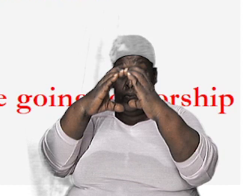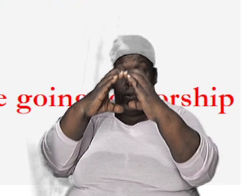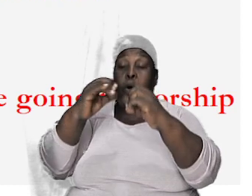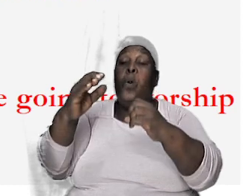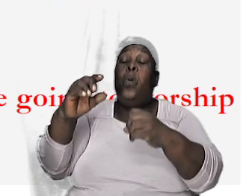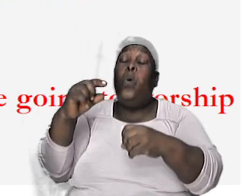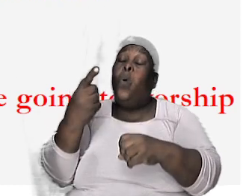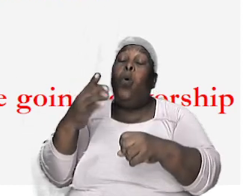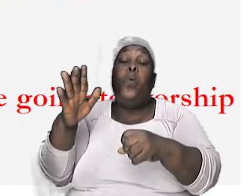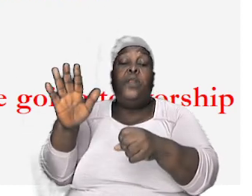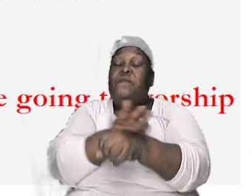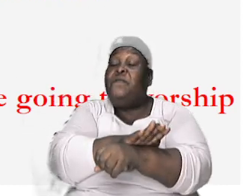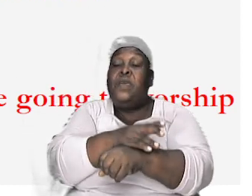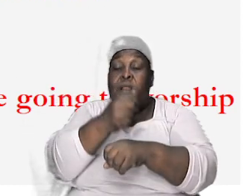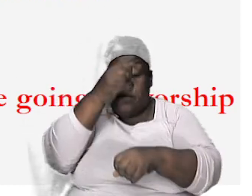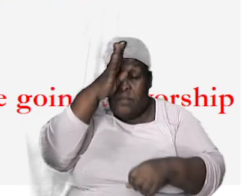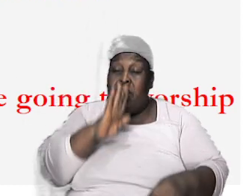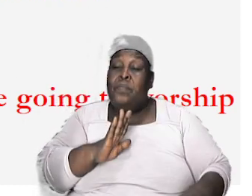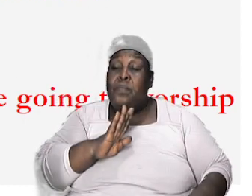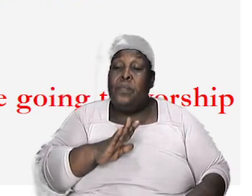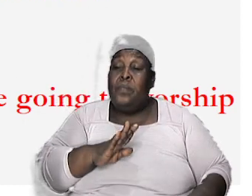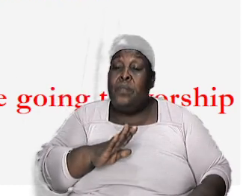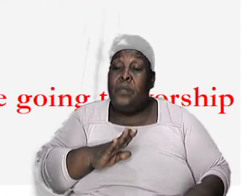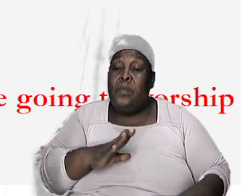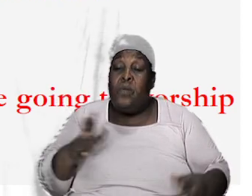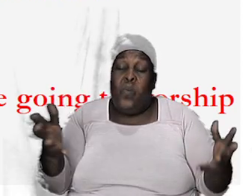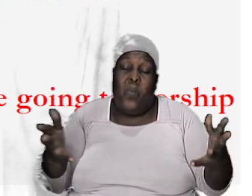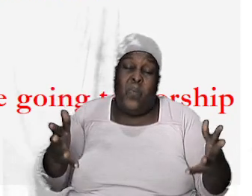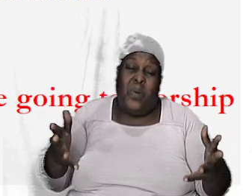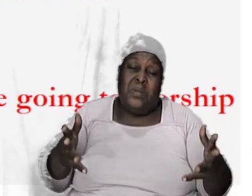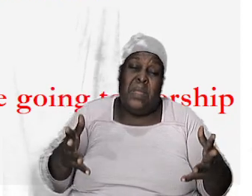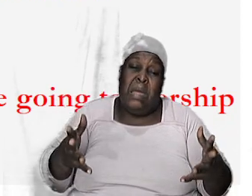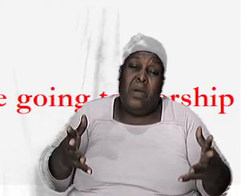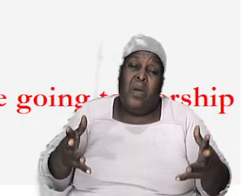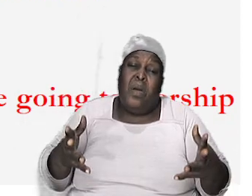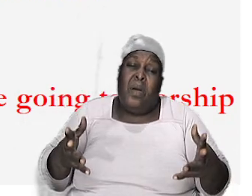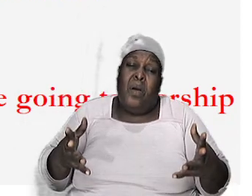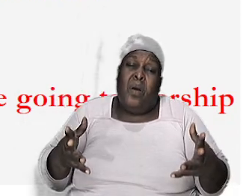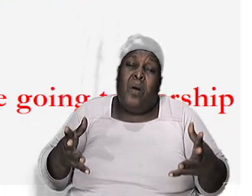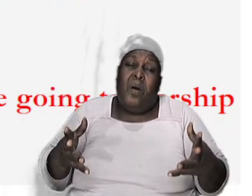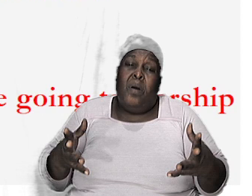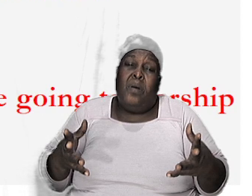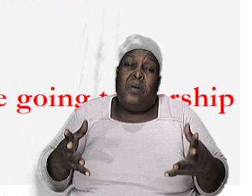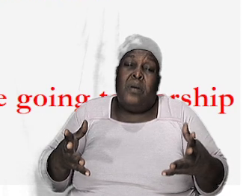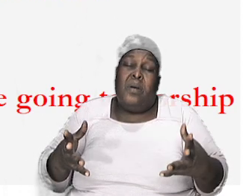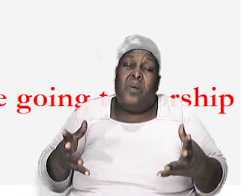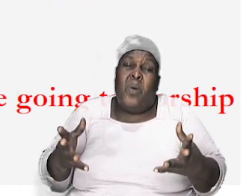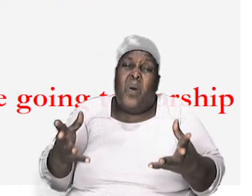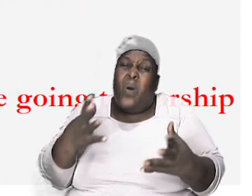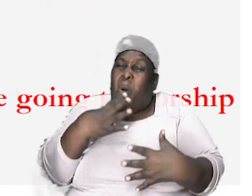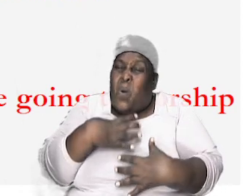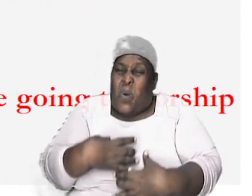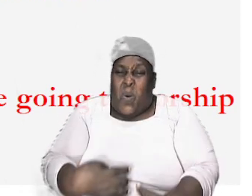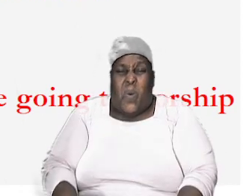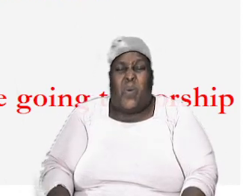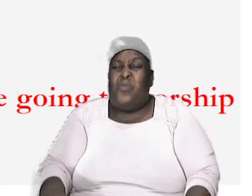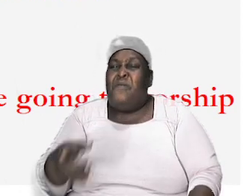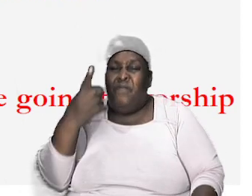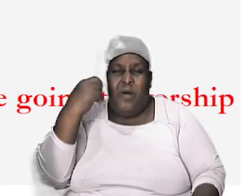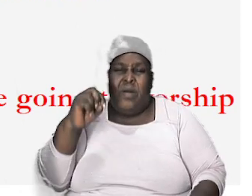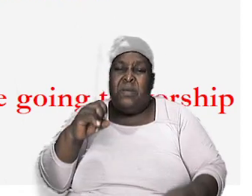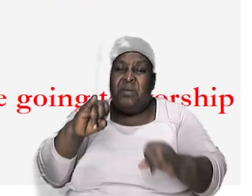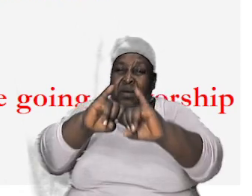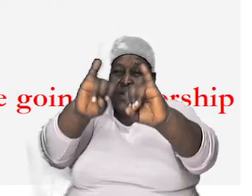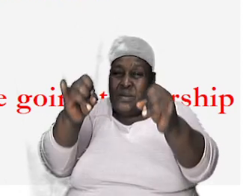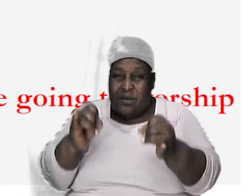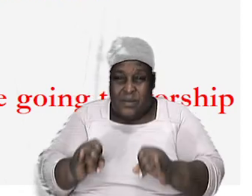fill that desire, we said before, with whatever they are yearning for. Some men worship other gods. That's idolatry. And what they are